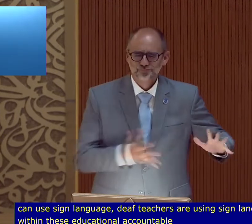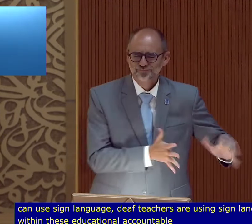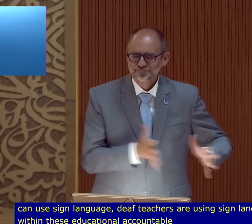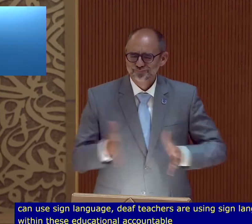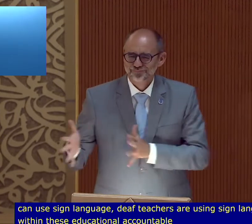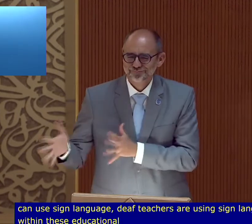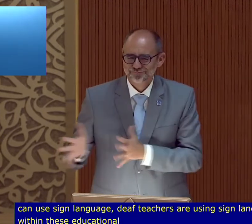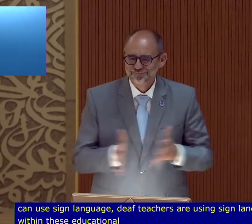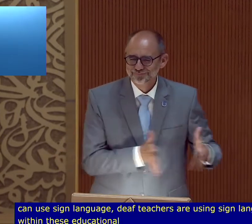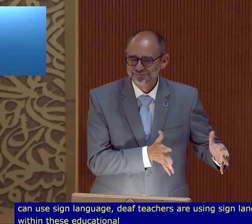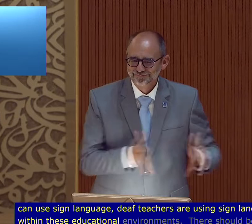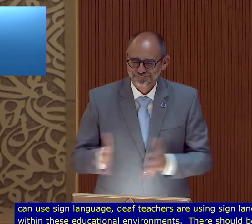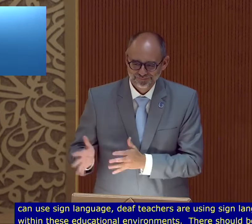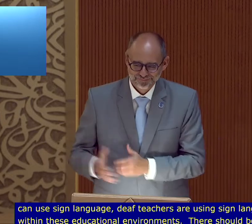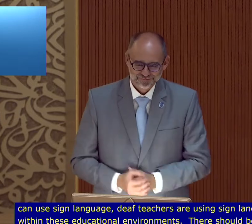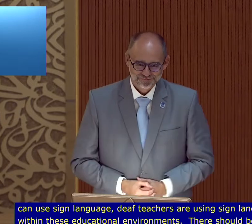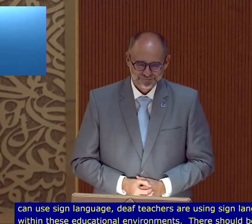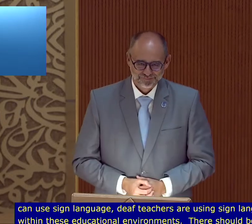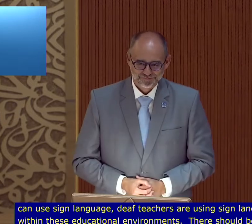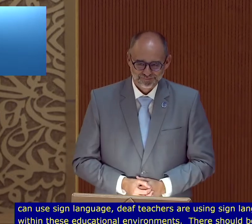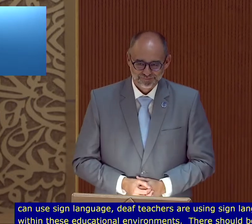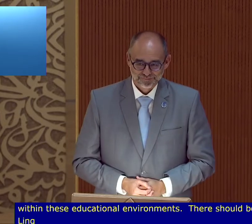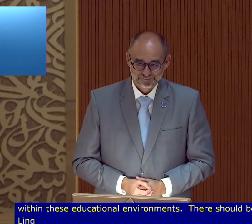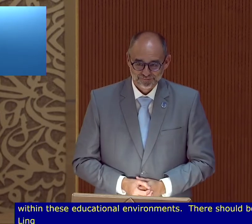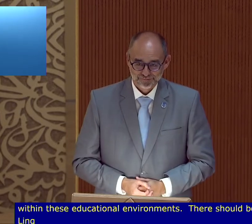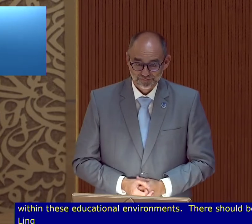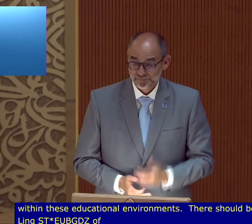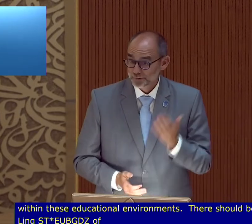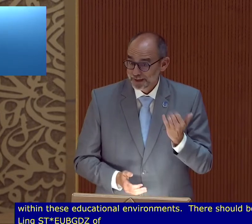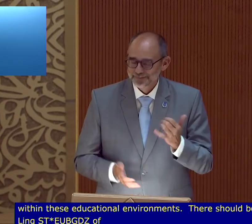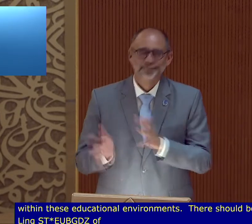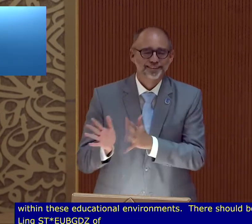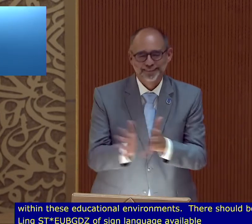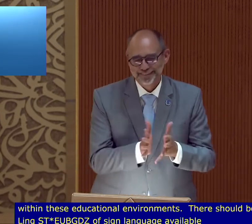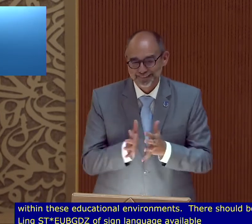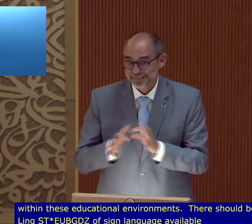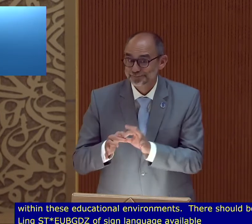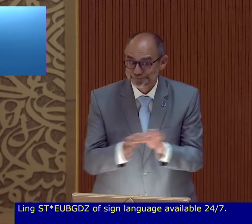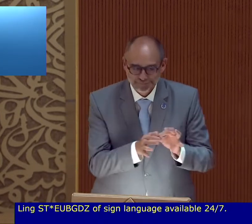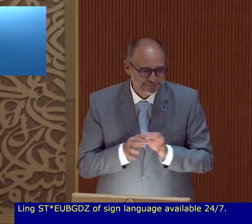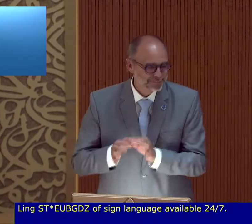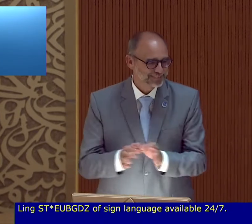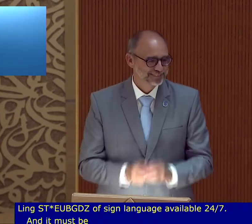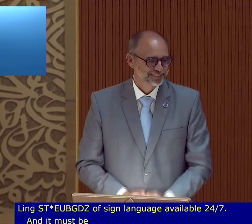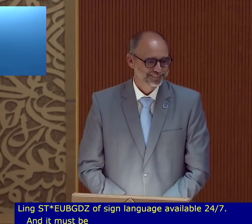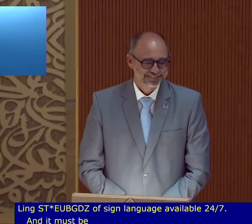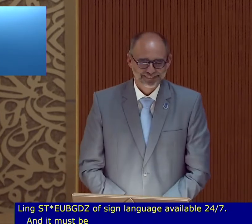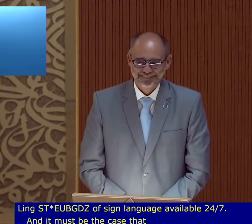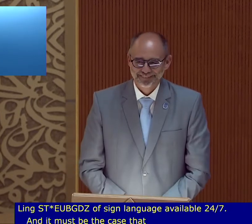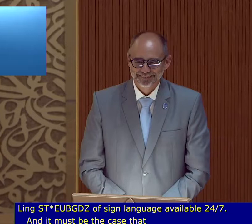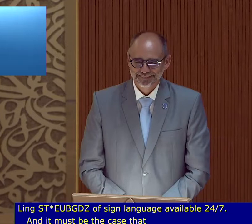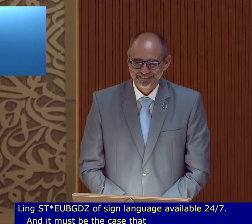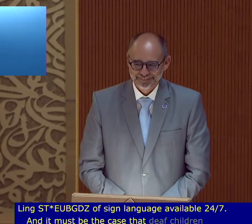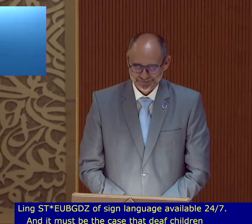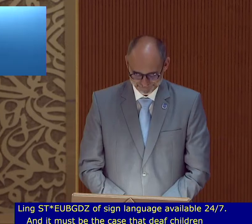And it must be the case that deaf children are educated with signing deaf peers. Sign languages